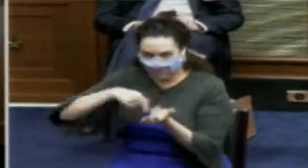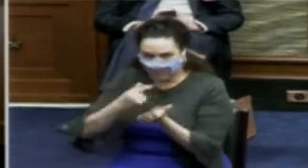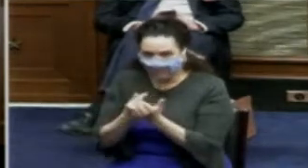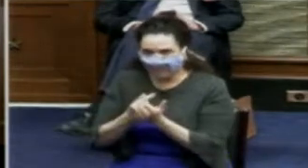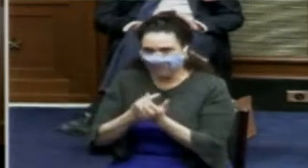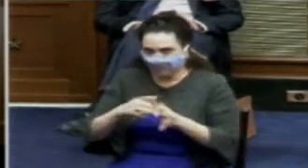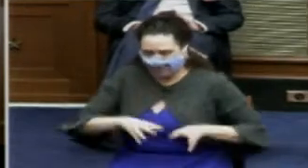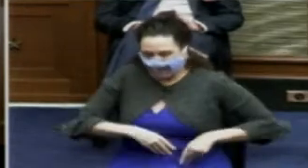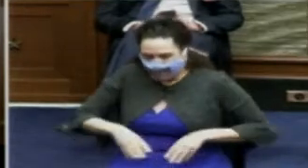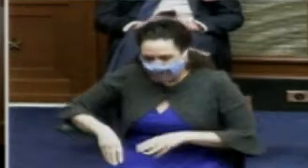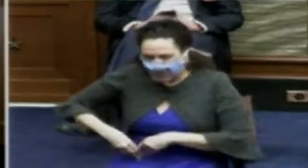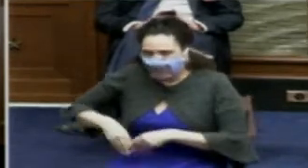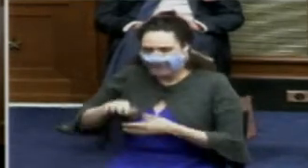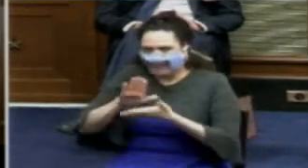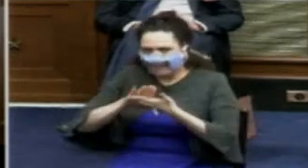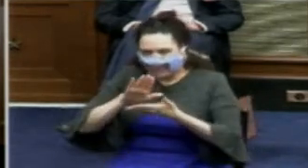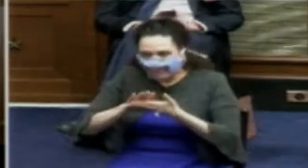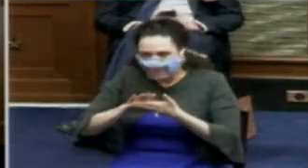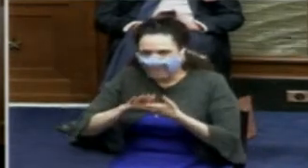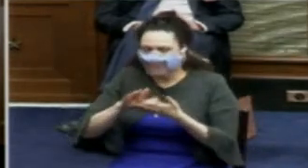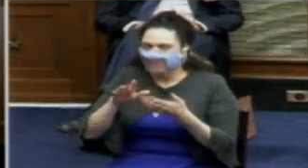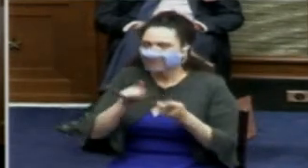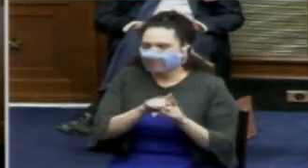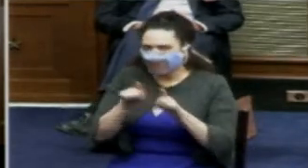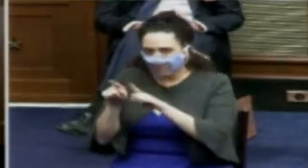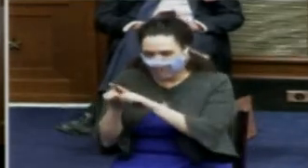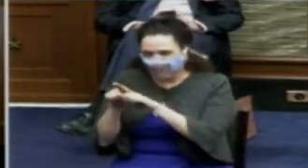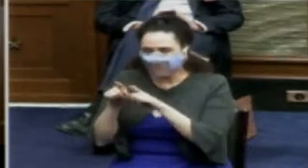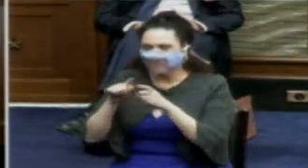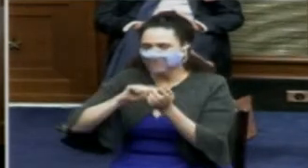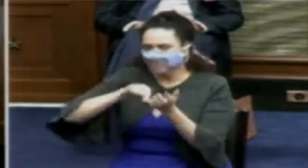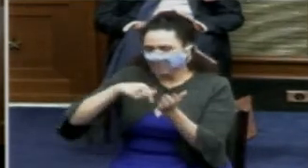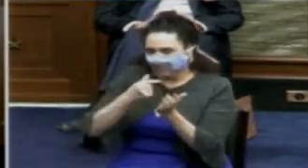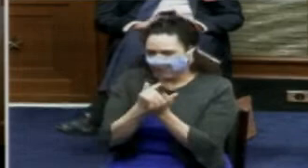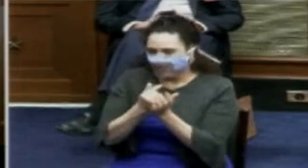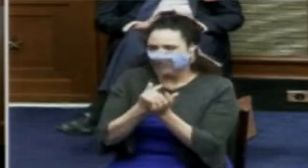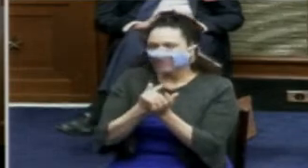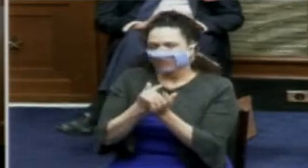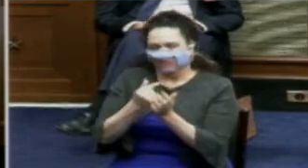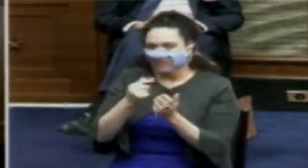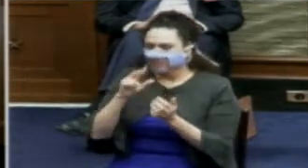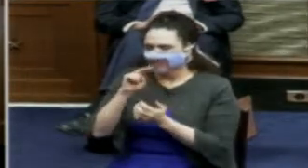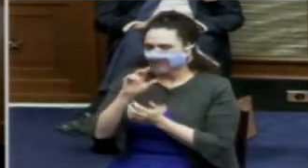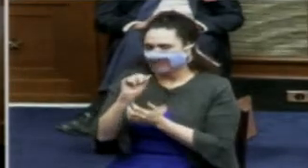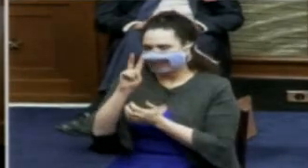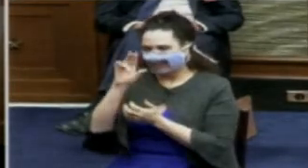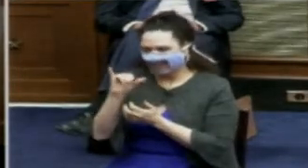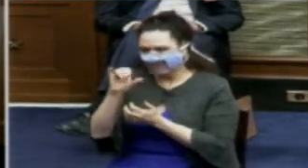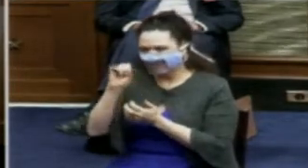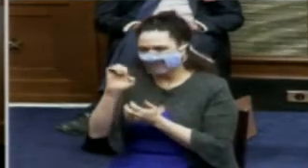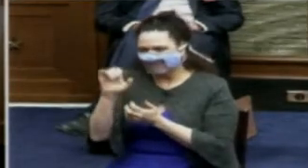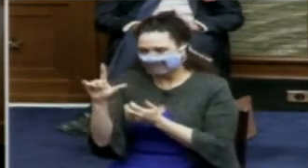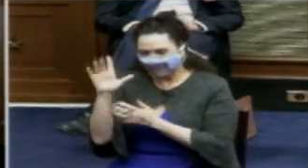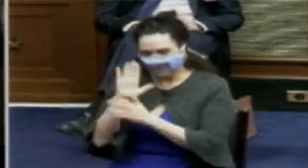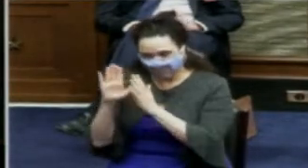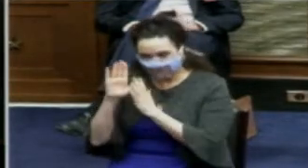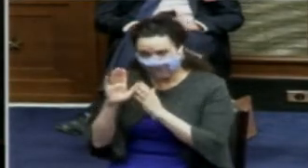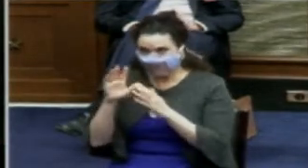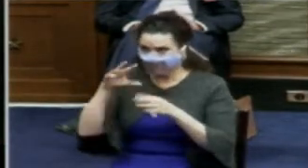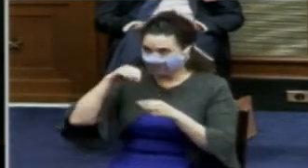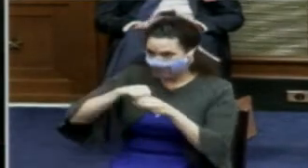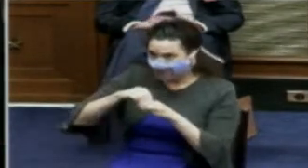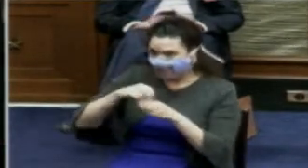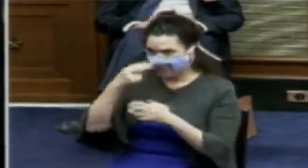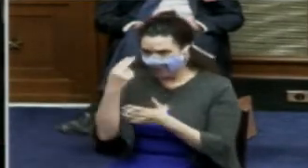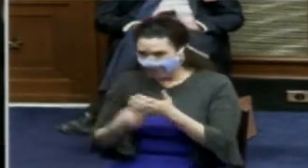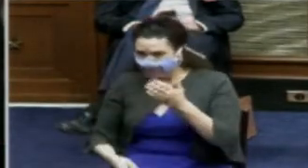former Navy SEAL, and you served in both the federal and legislative branches. I think you offer a very